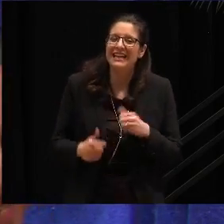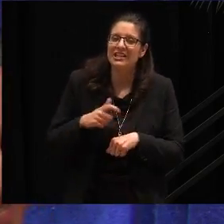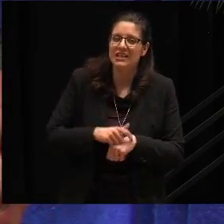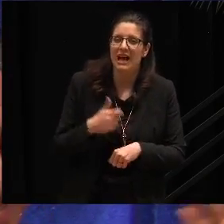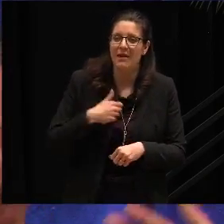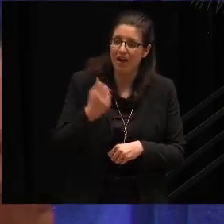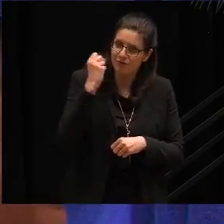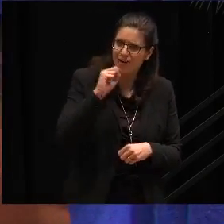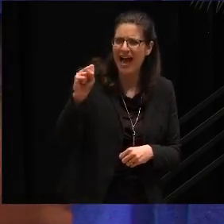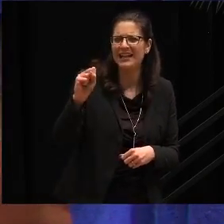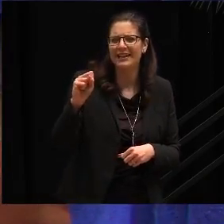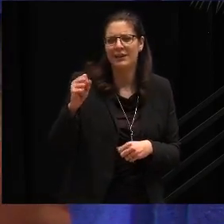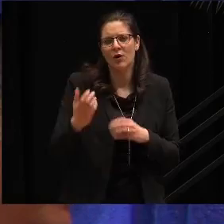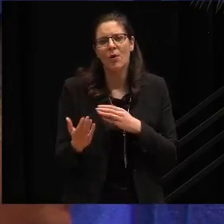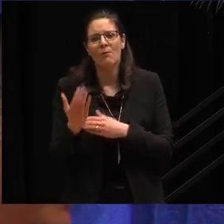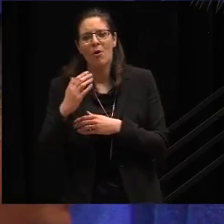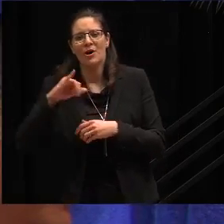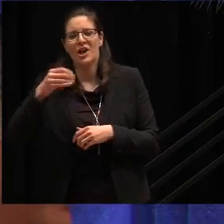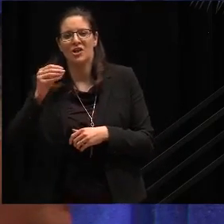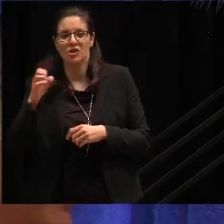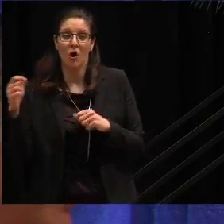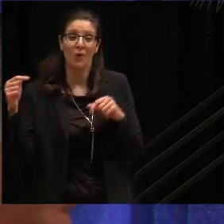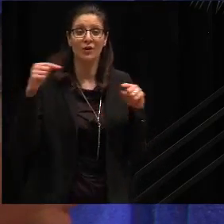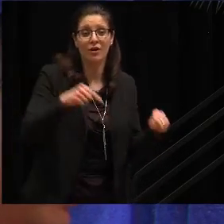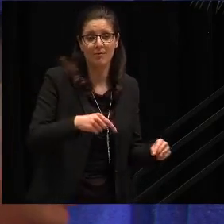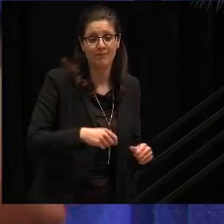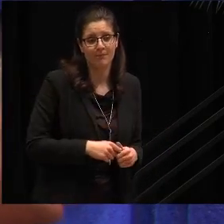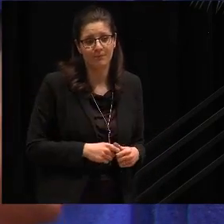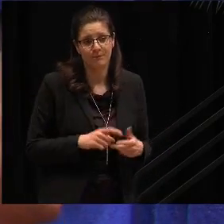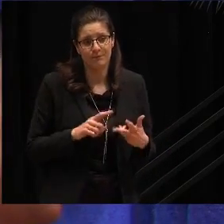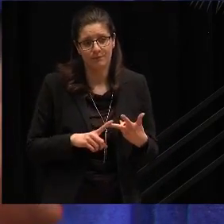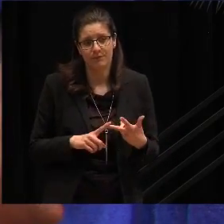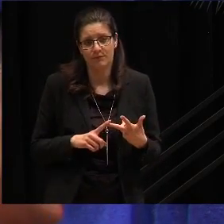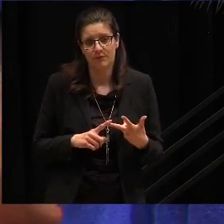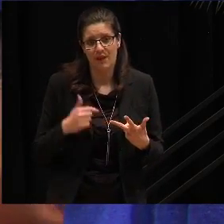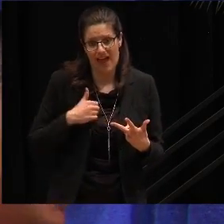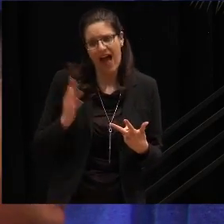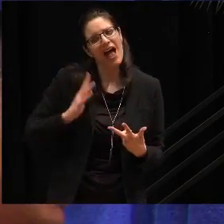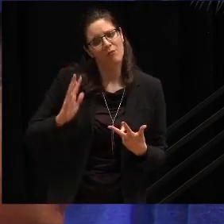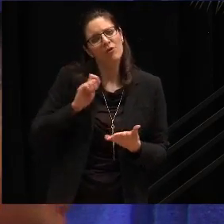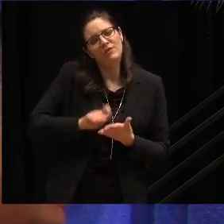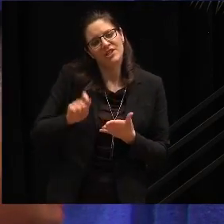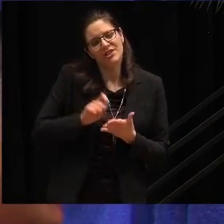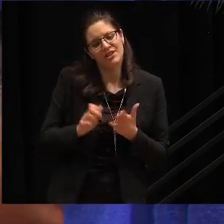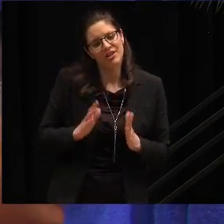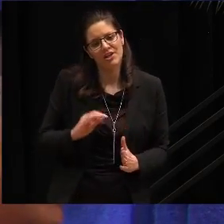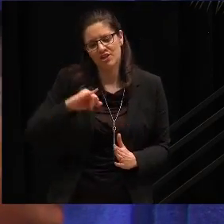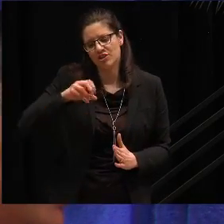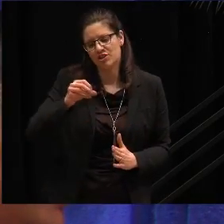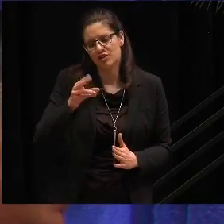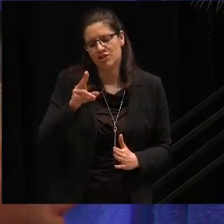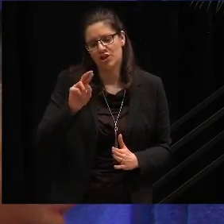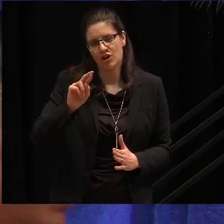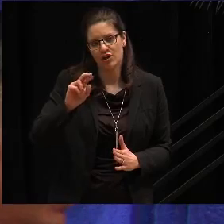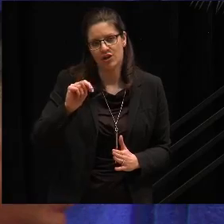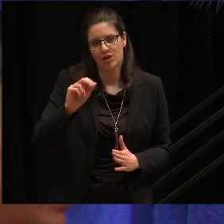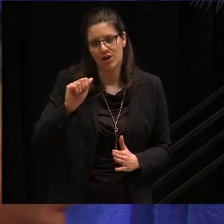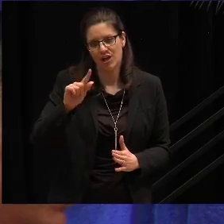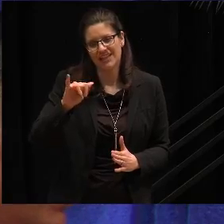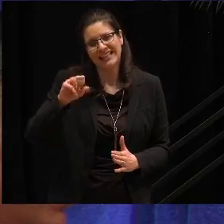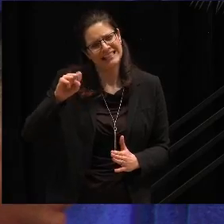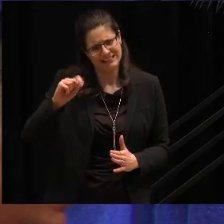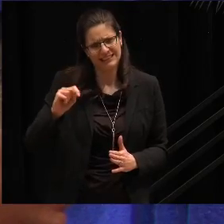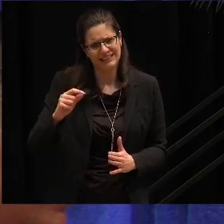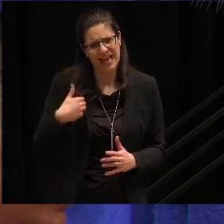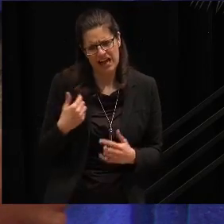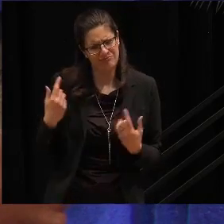they would go. And the other thing is, look, I was a journalist, I think once, always a journalist. I think that